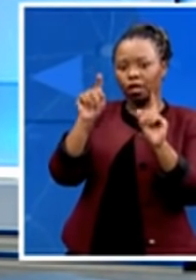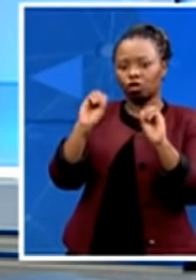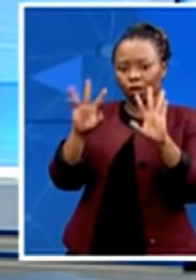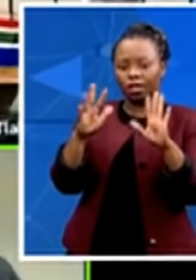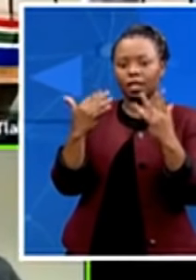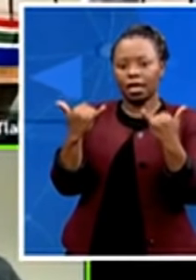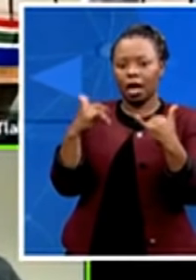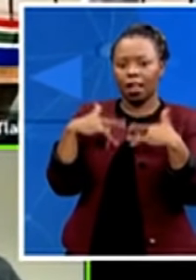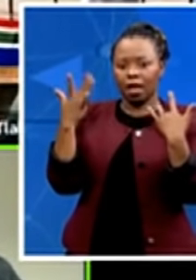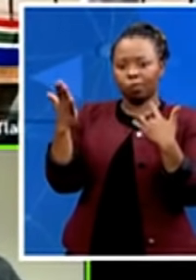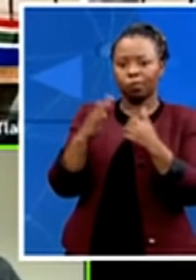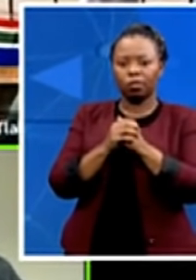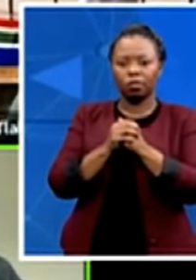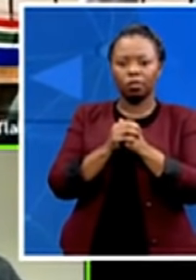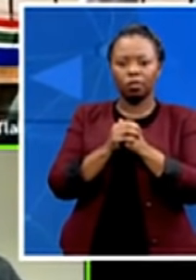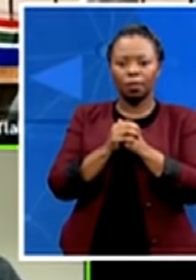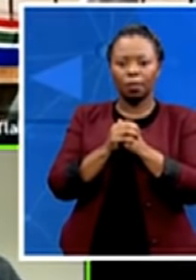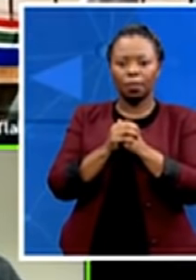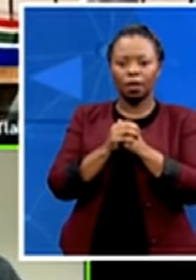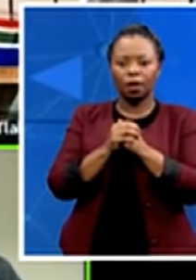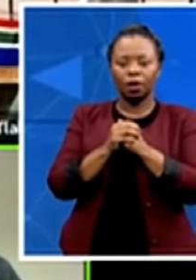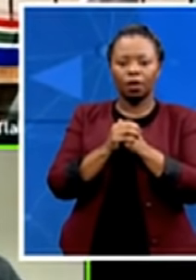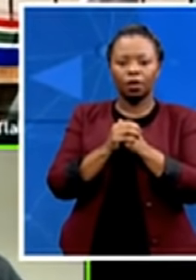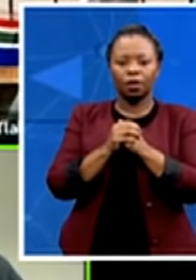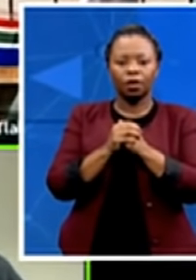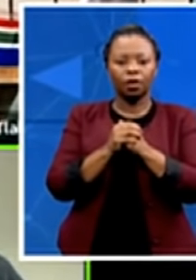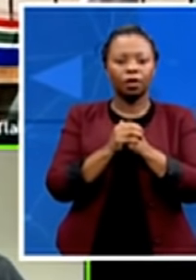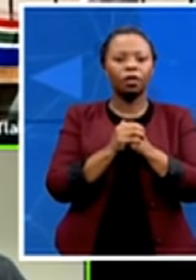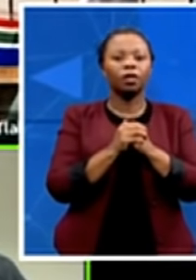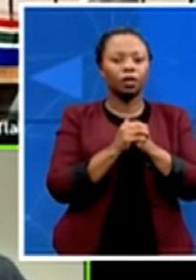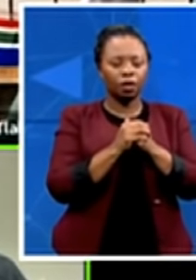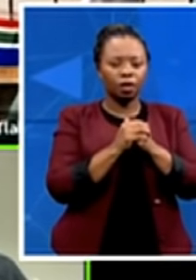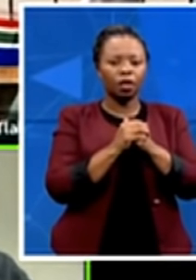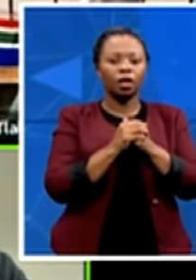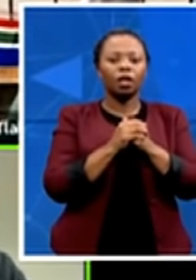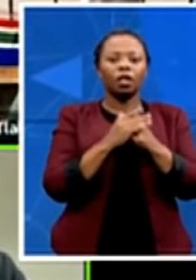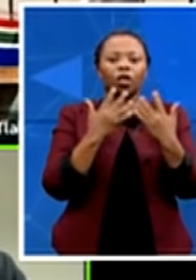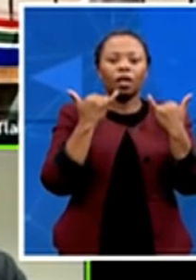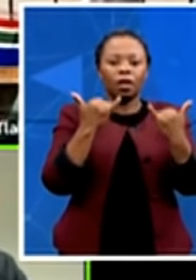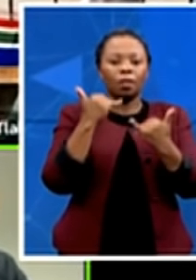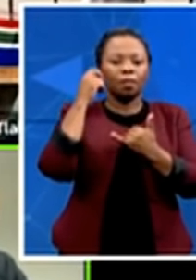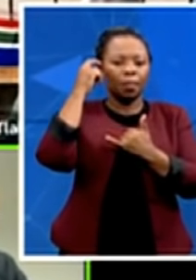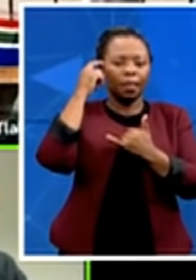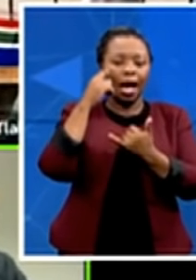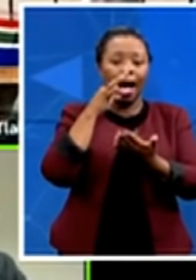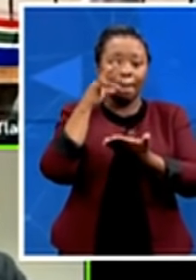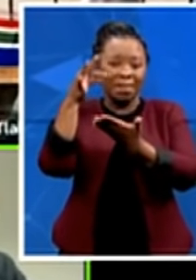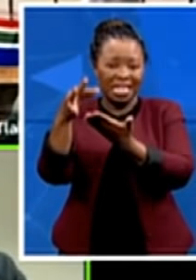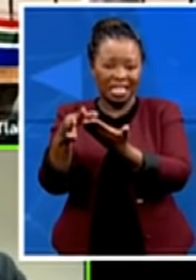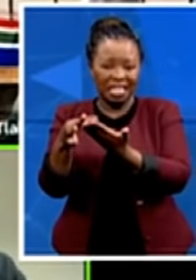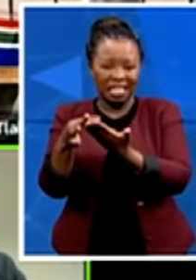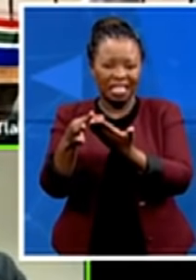In the event that the court rejects my application to reconsider, and underline the word reconsider for now,